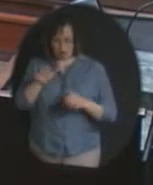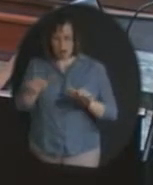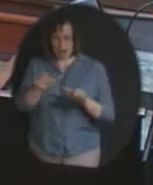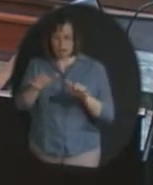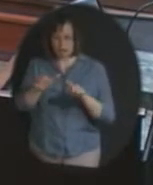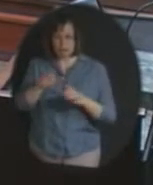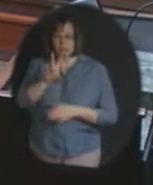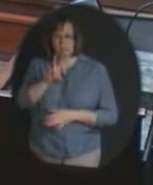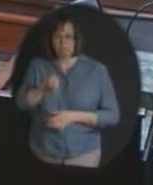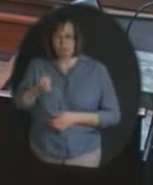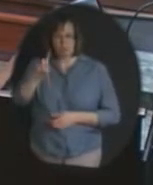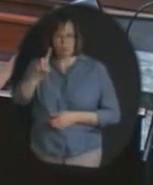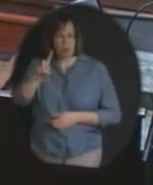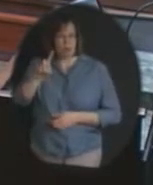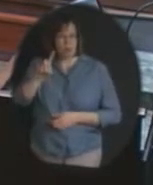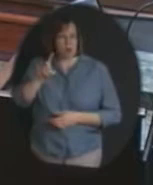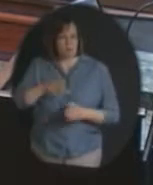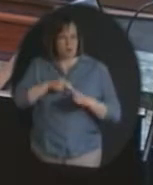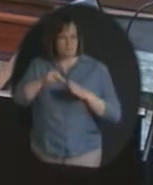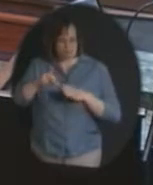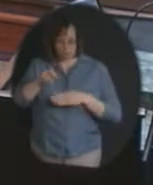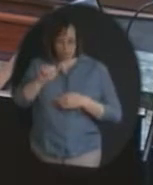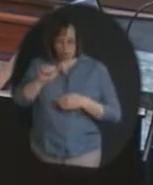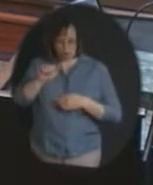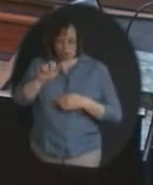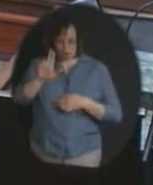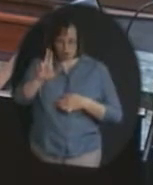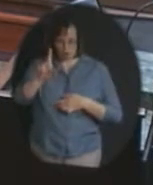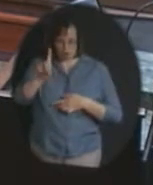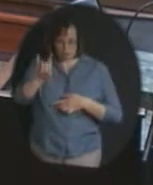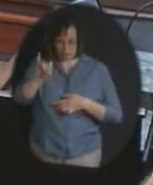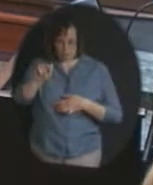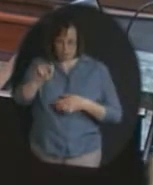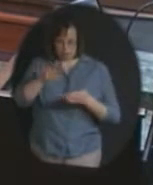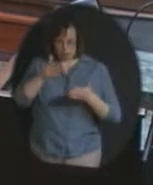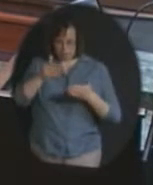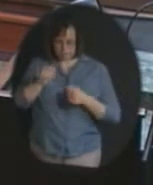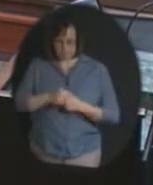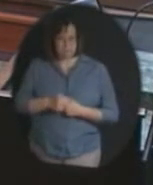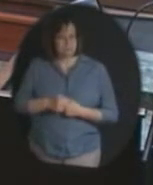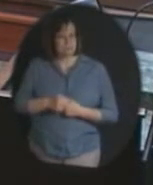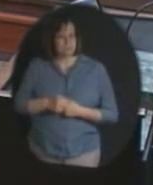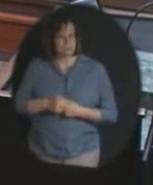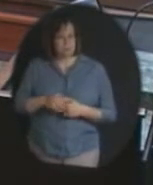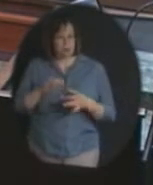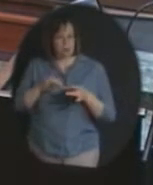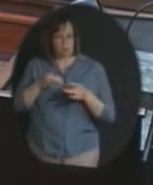items. 7.01, our professional audit services. Comments or questions?